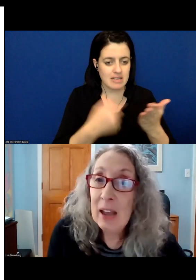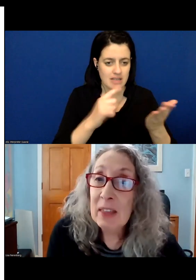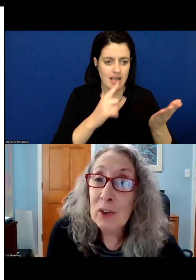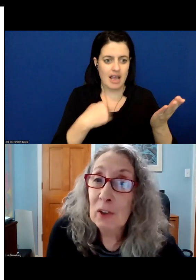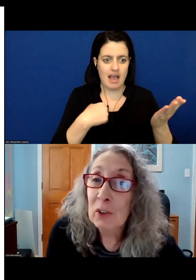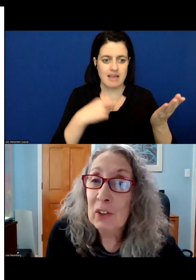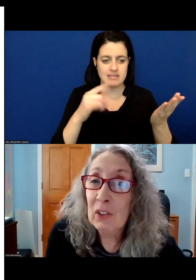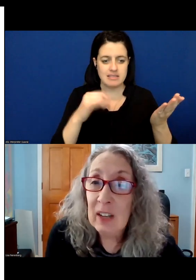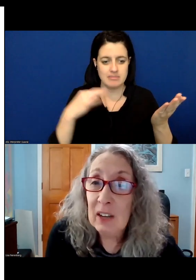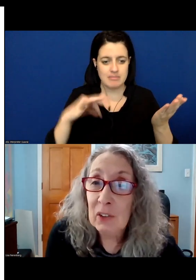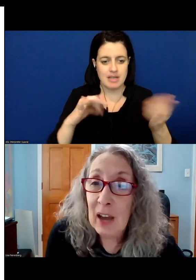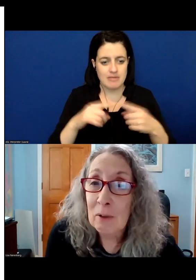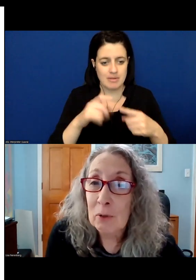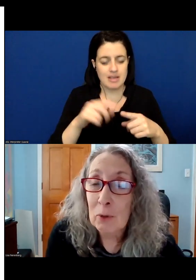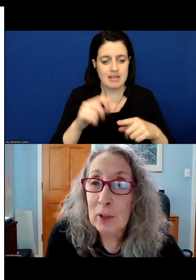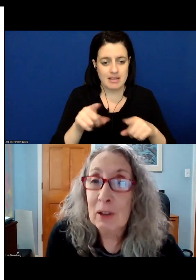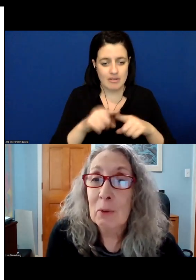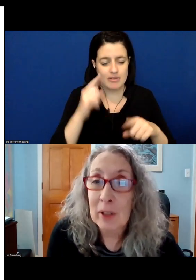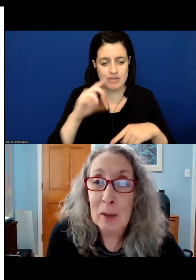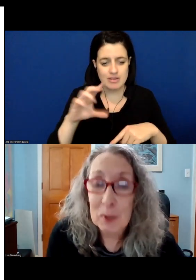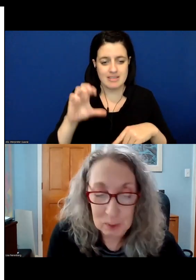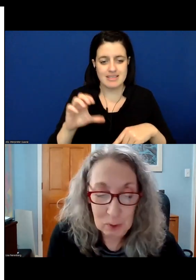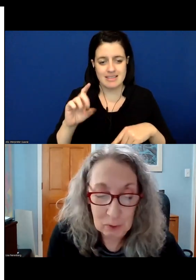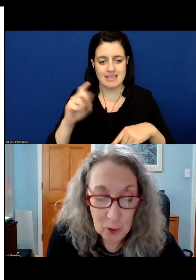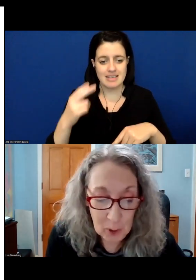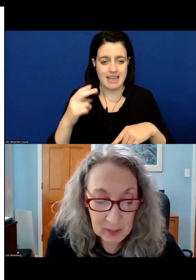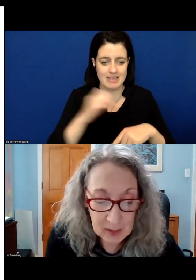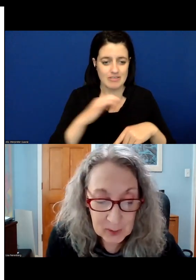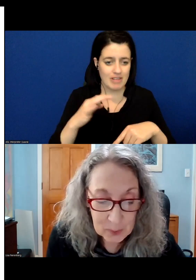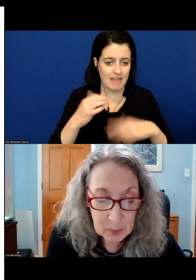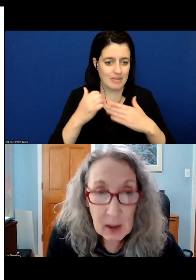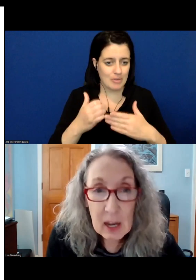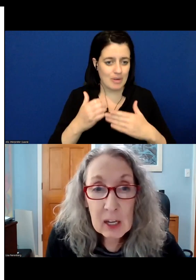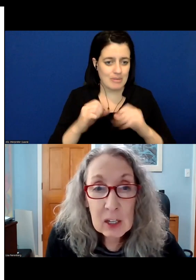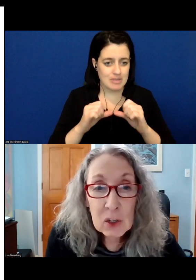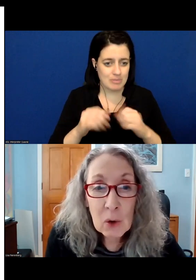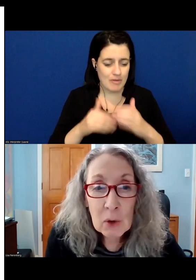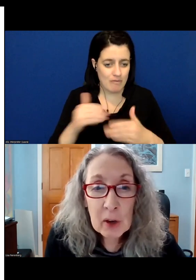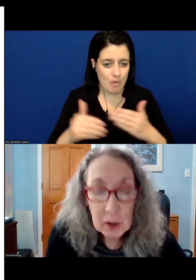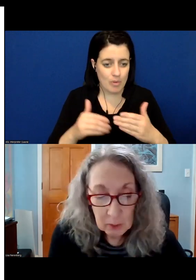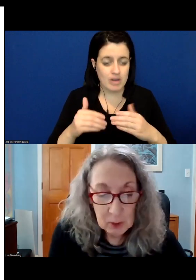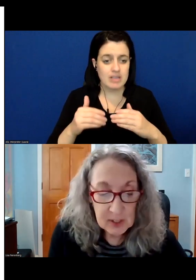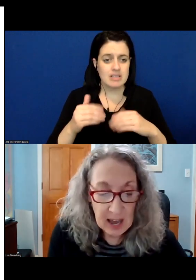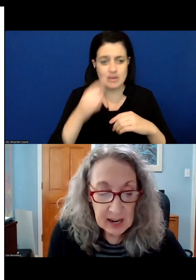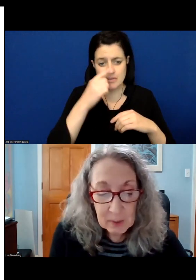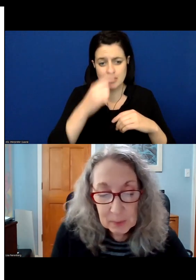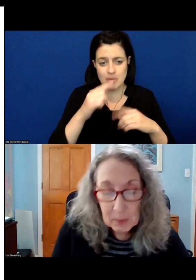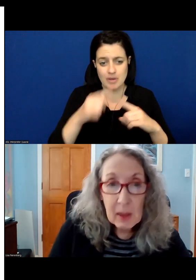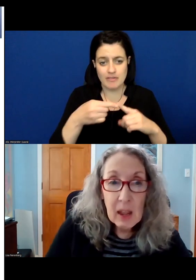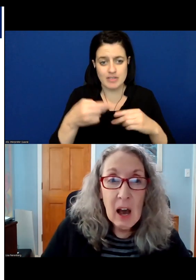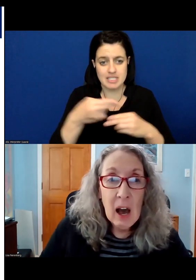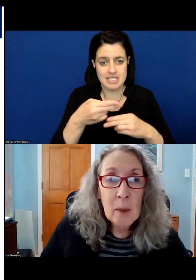them. And thanks also to the CDA staff who've really helped us move forward on this. So if we could go to the first